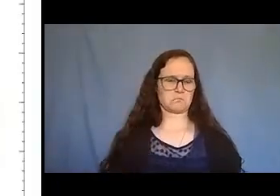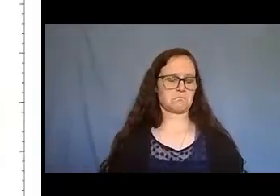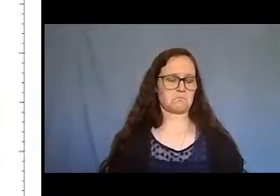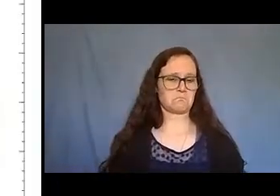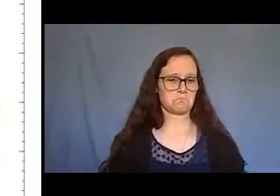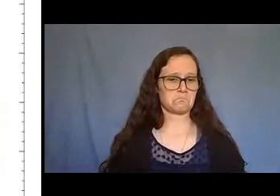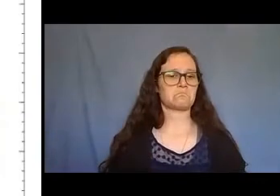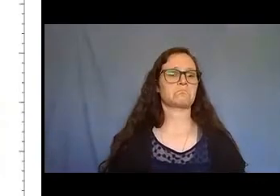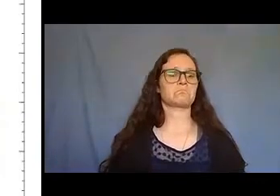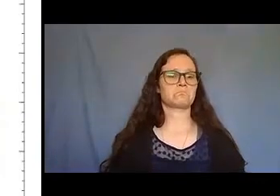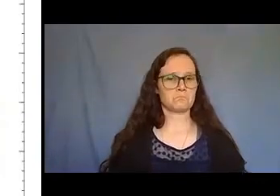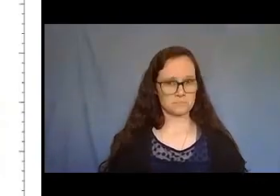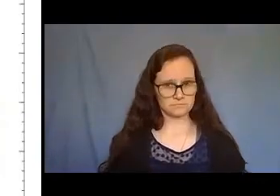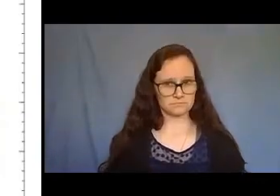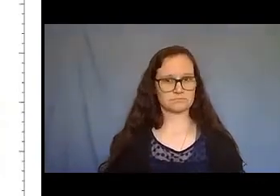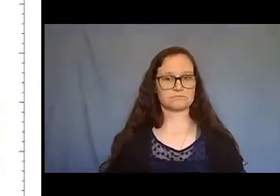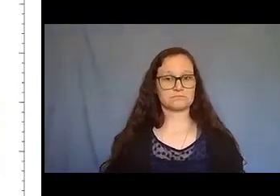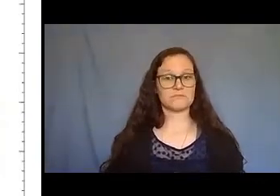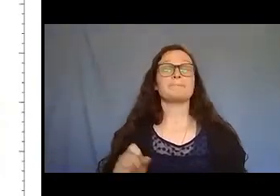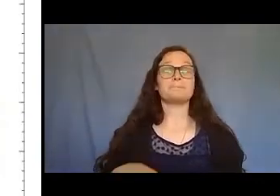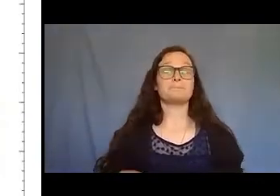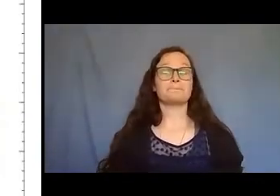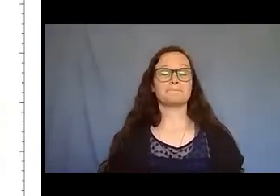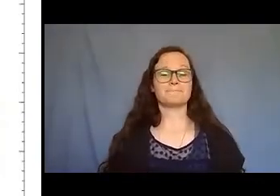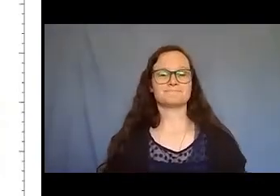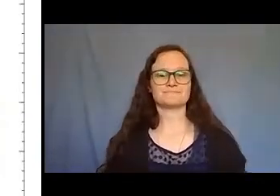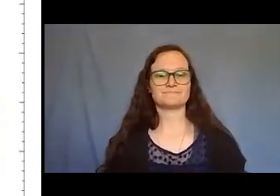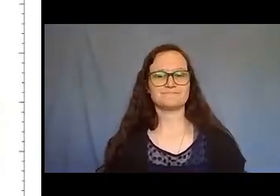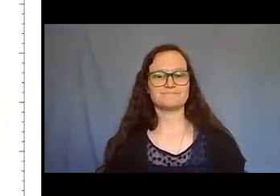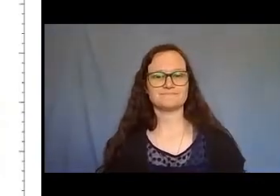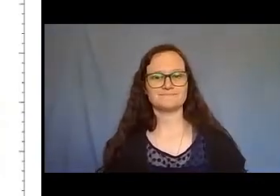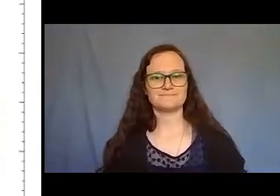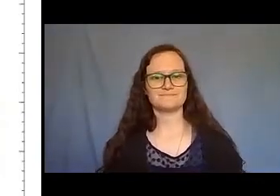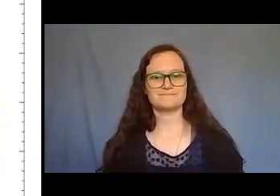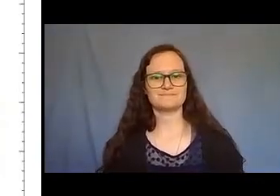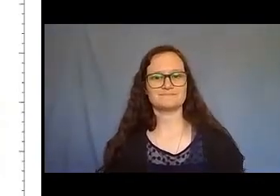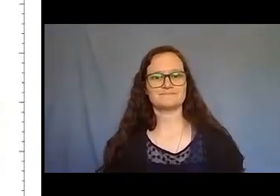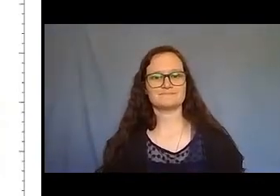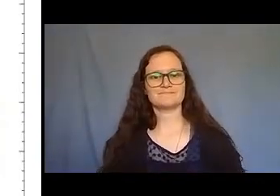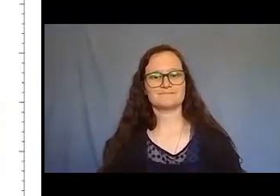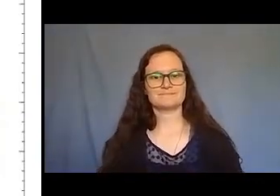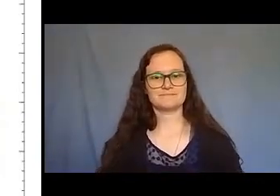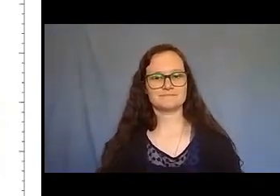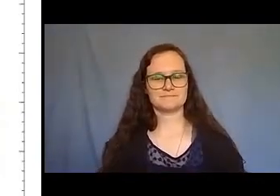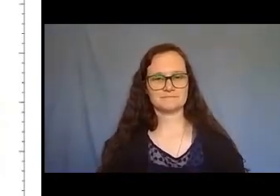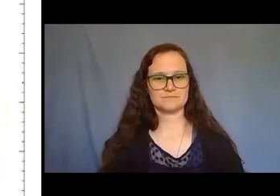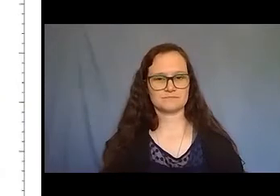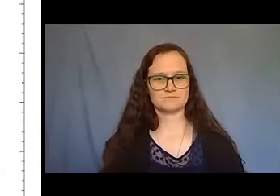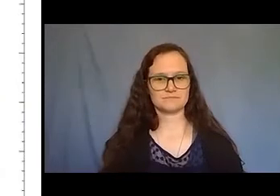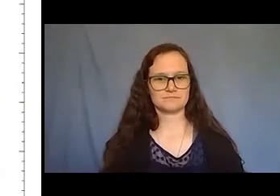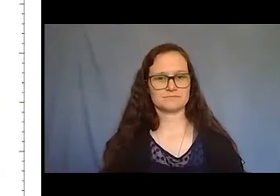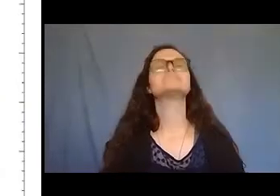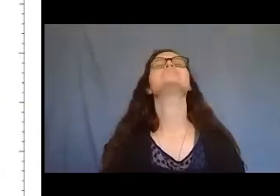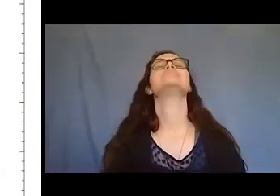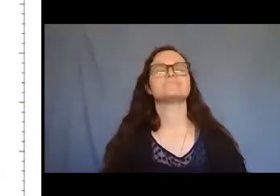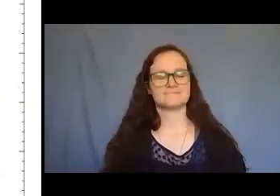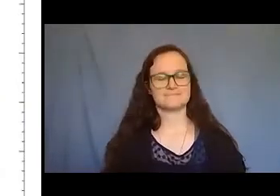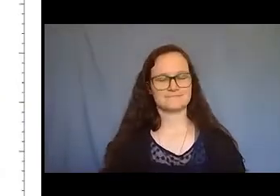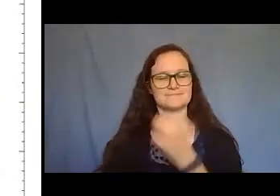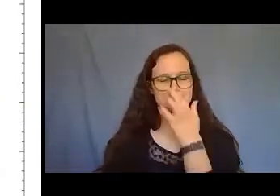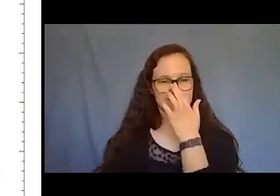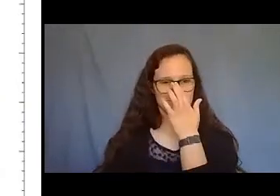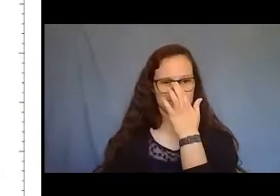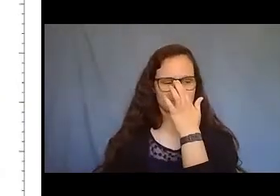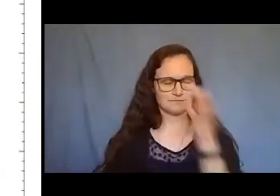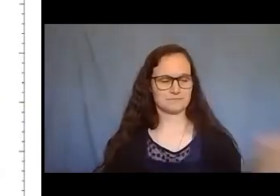To jump into some of the results as far as the chemistry is concerned, on the left-hand side is the Aztec Reservoir, and